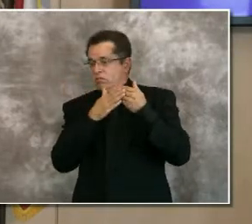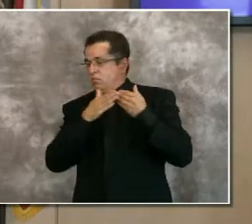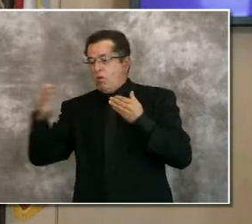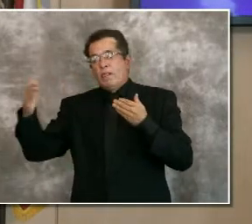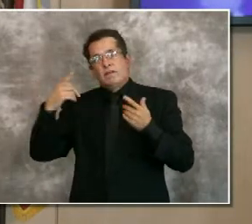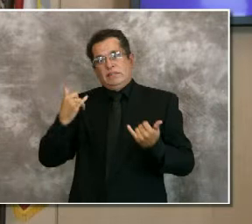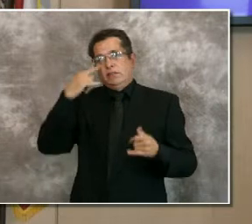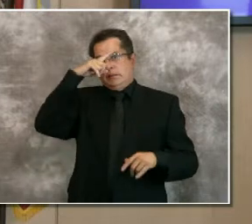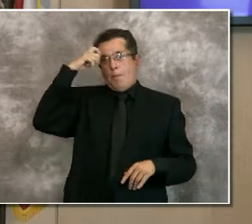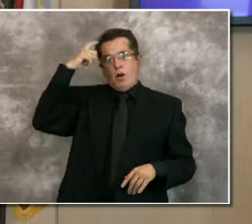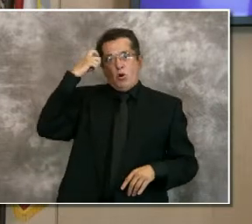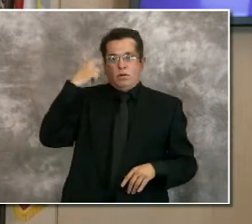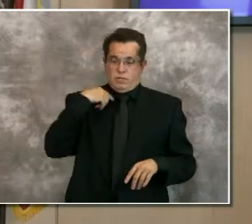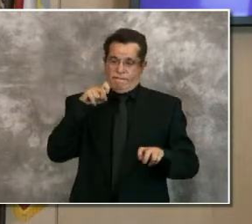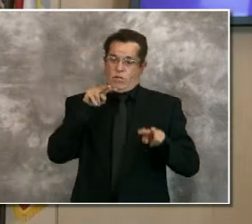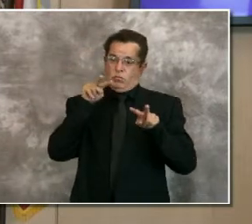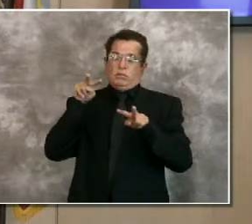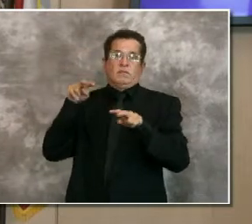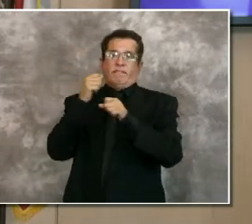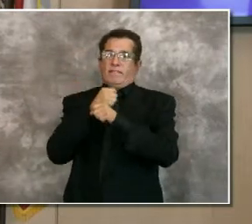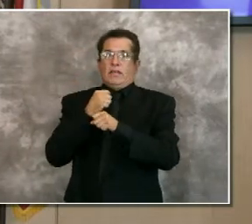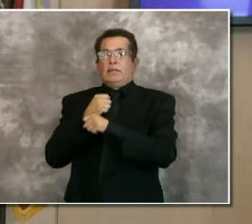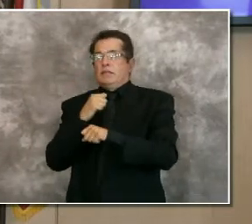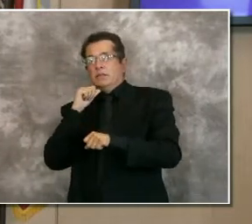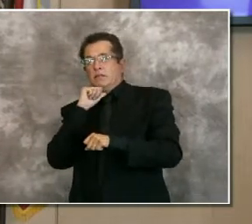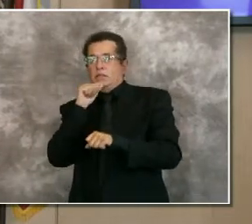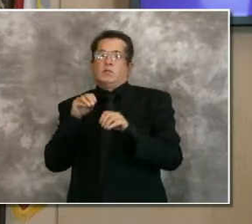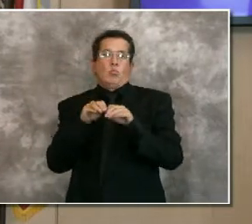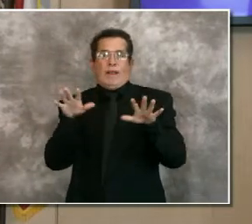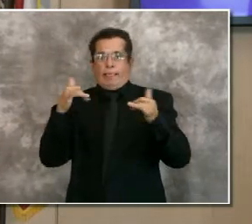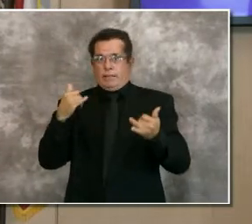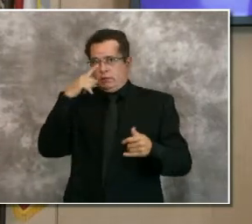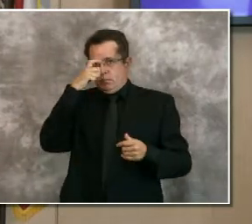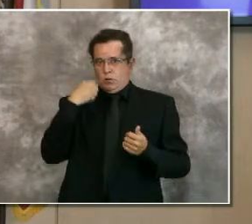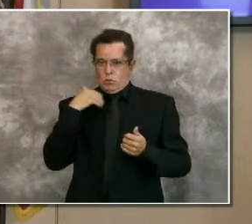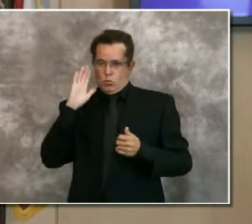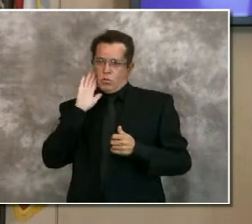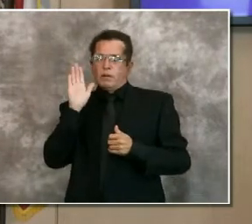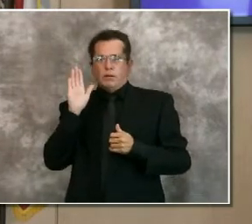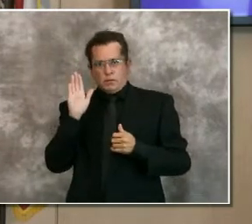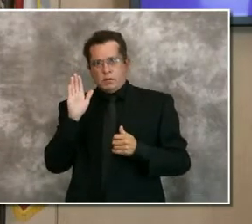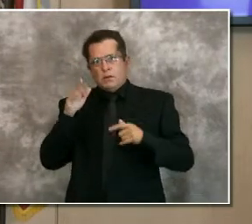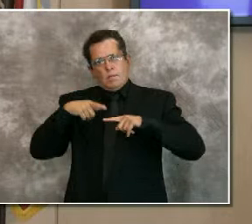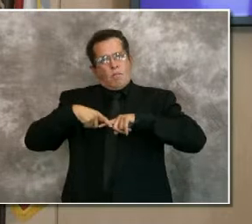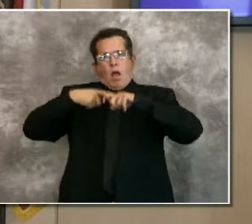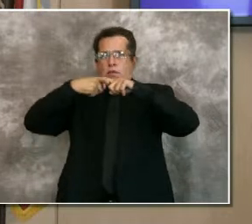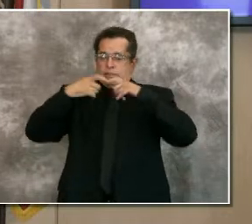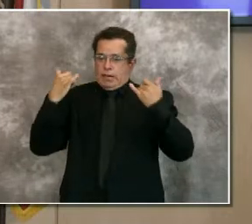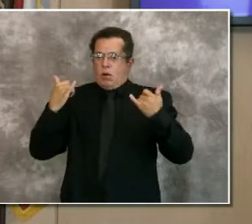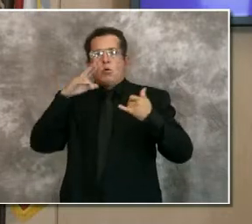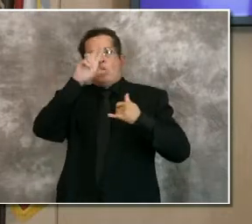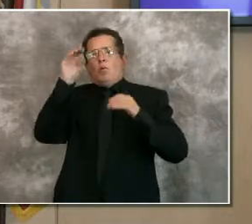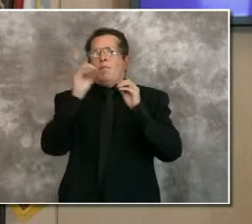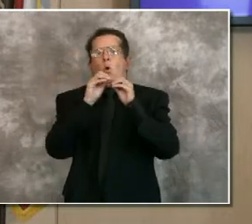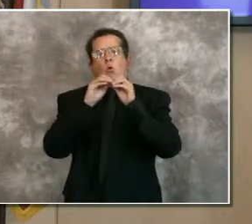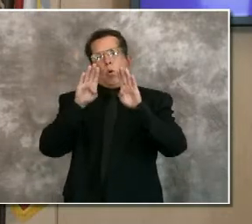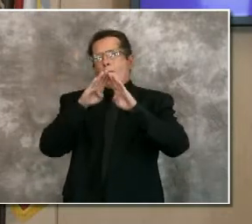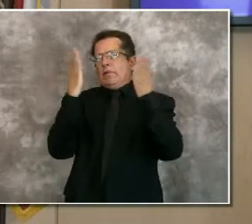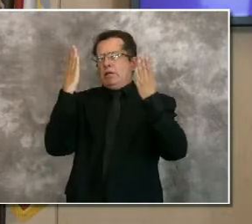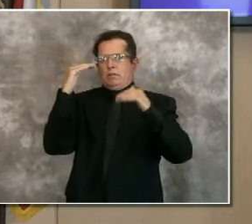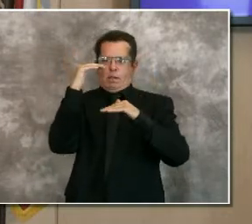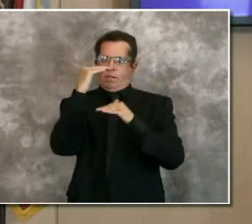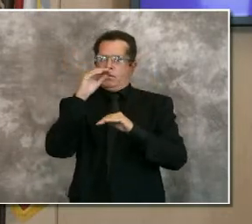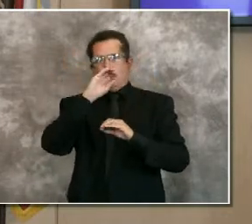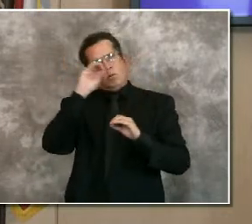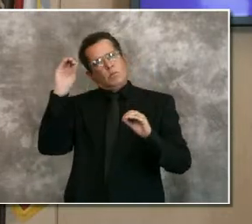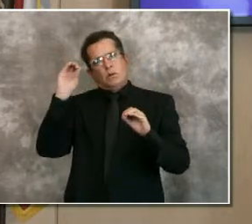long. So in addition to the measures we're announcing today, we'll be pausing any further reopenings until